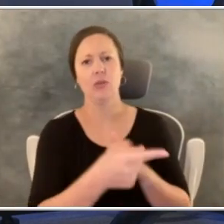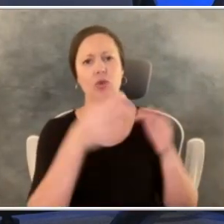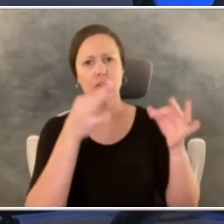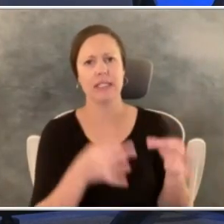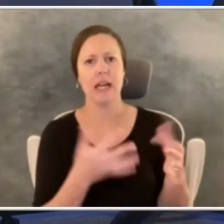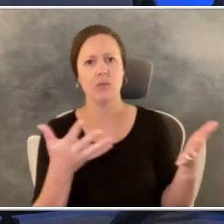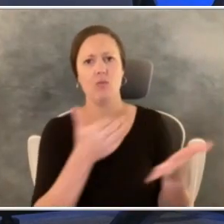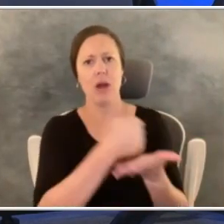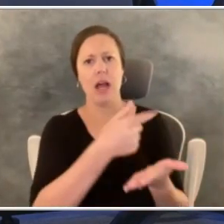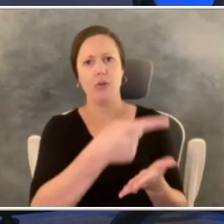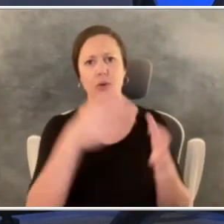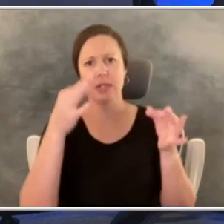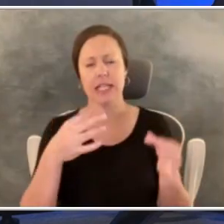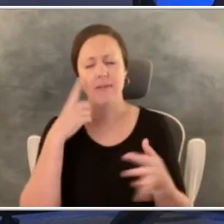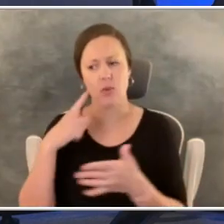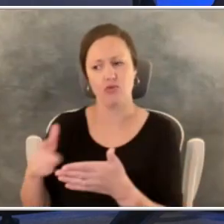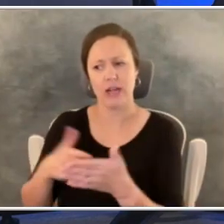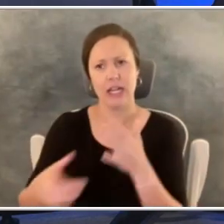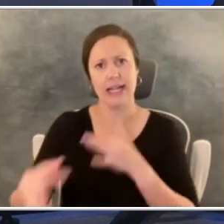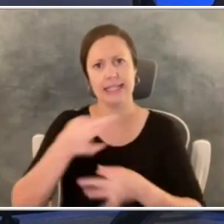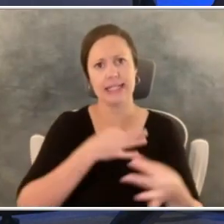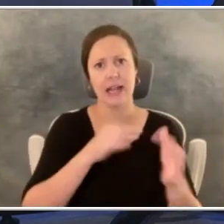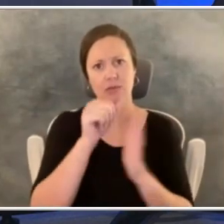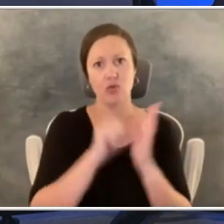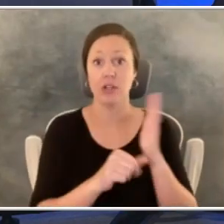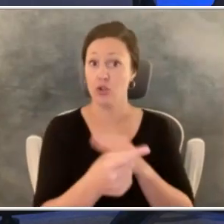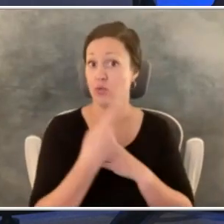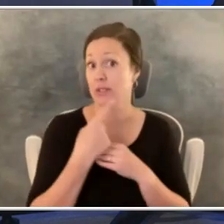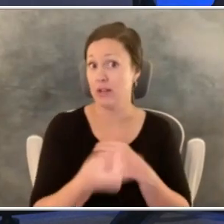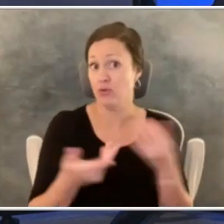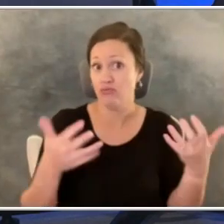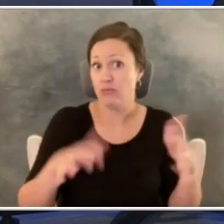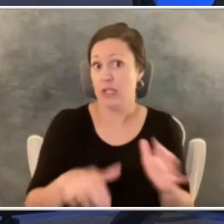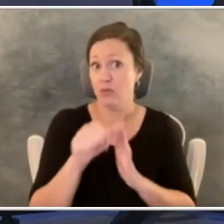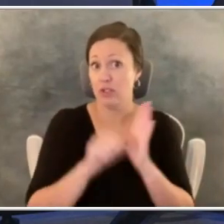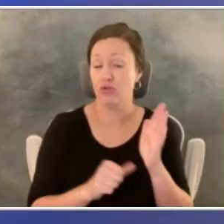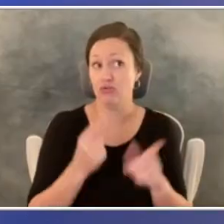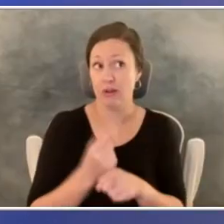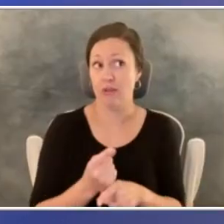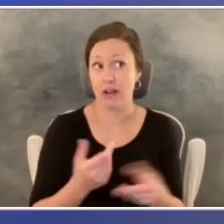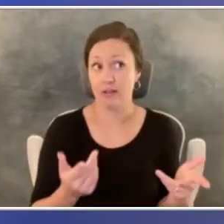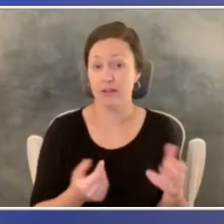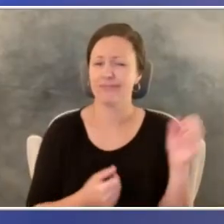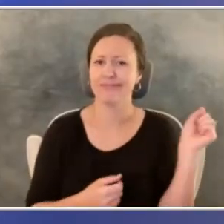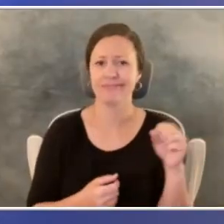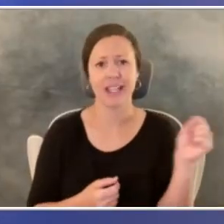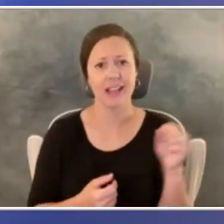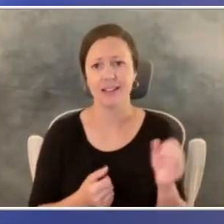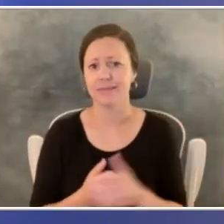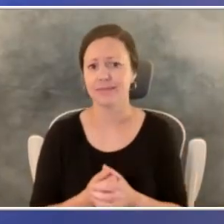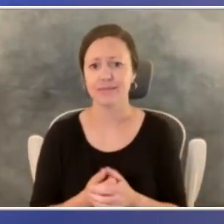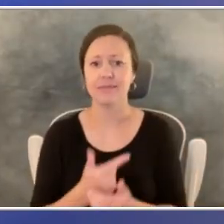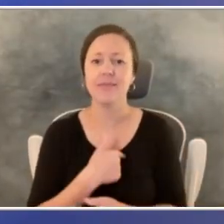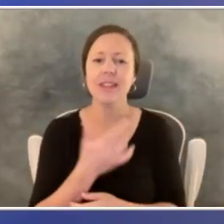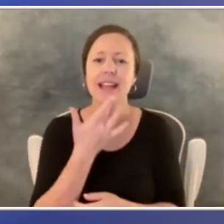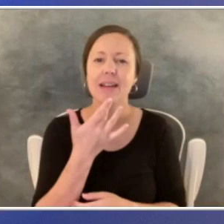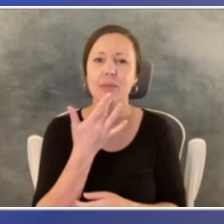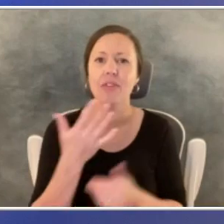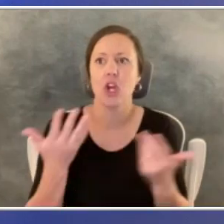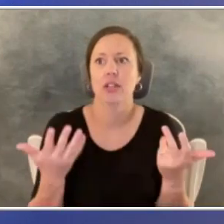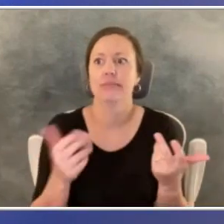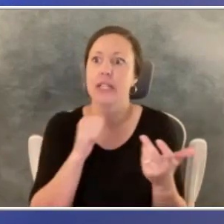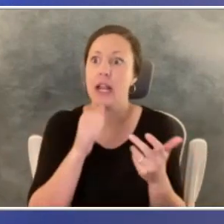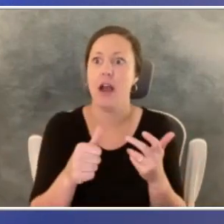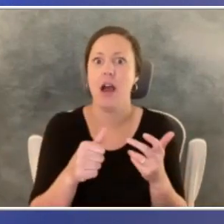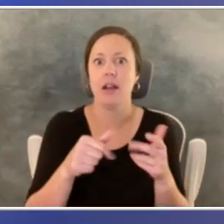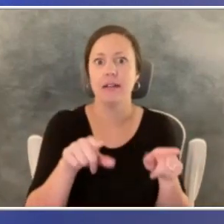surgery? Because I think you had said you just did not want surgery. You'd made that decision, right? Yeah, I wanted to do the least invasive, in my opinion. That